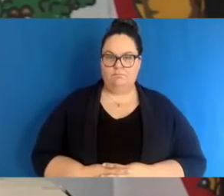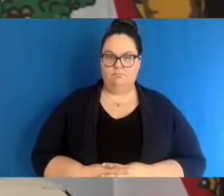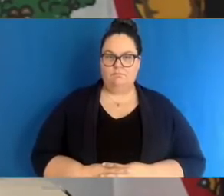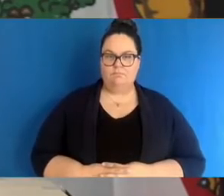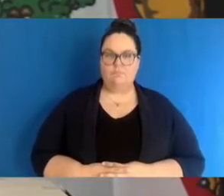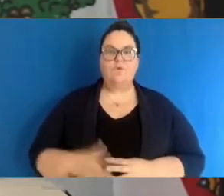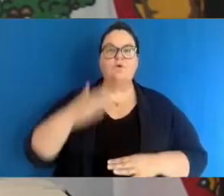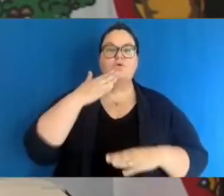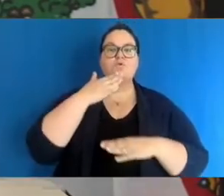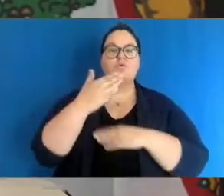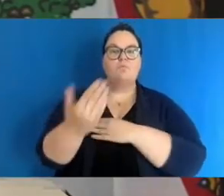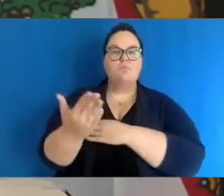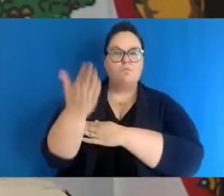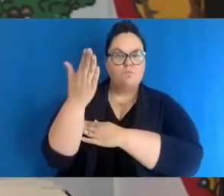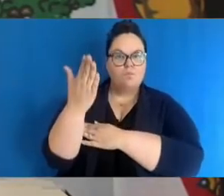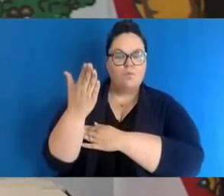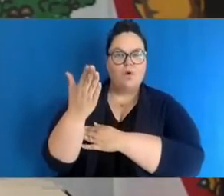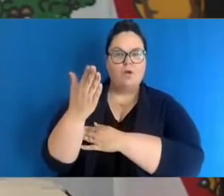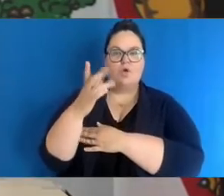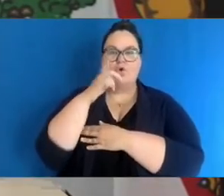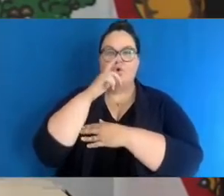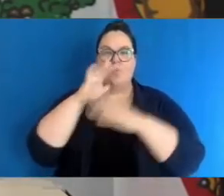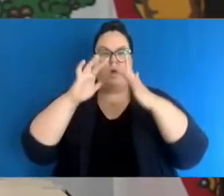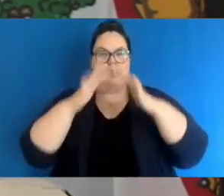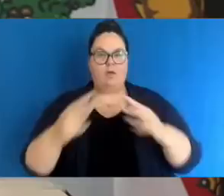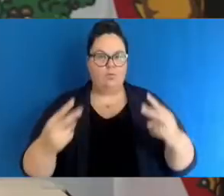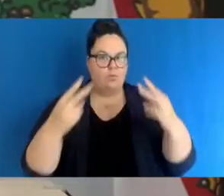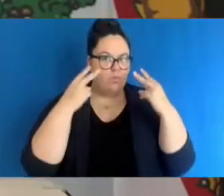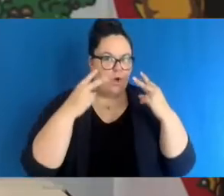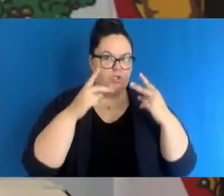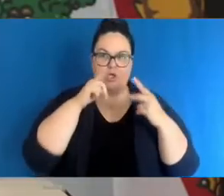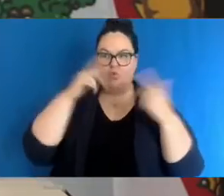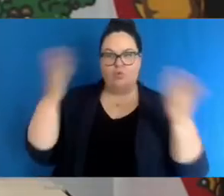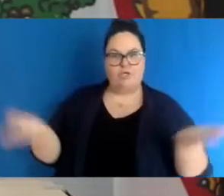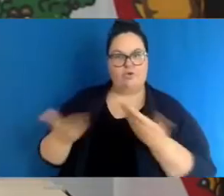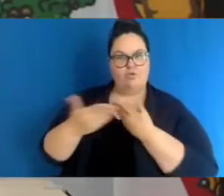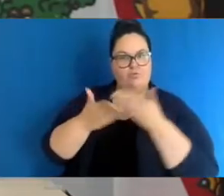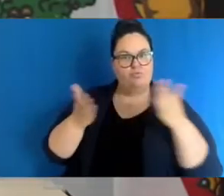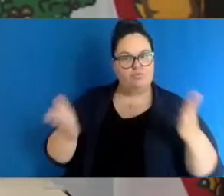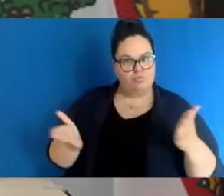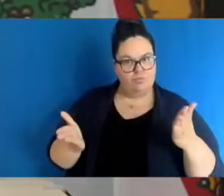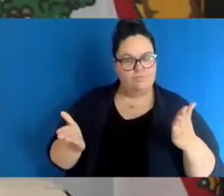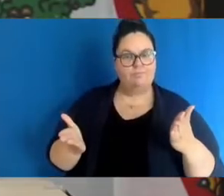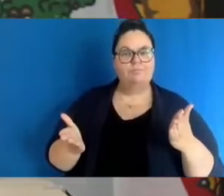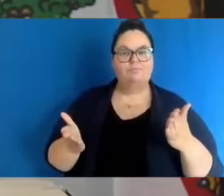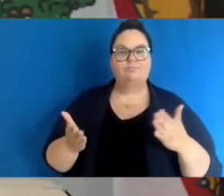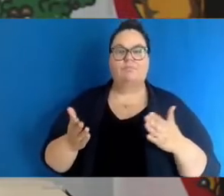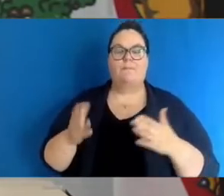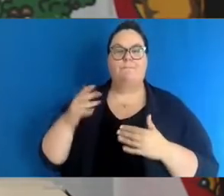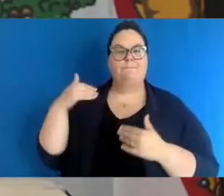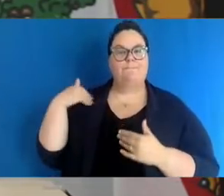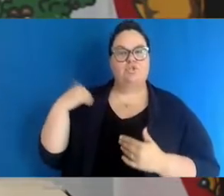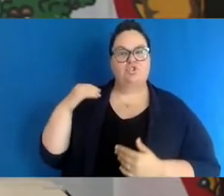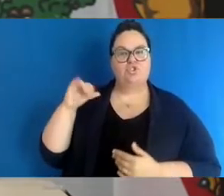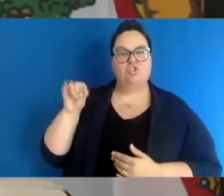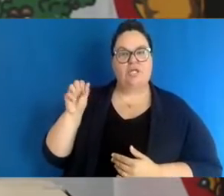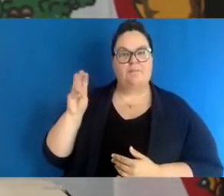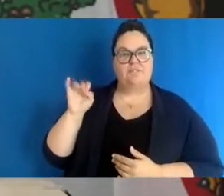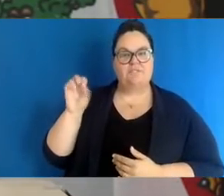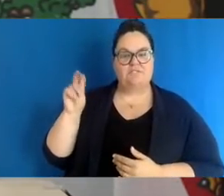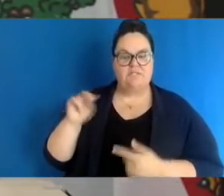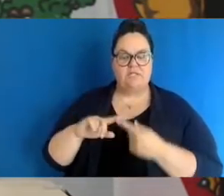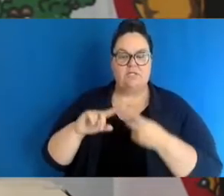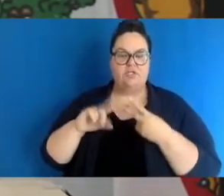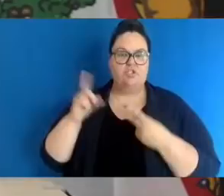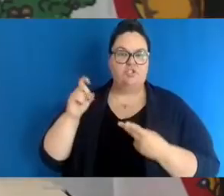Well, good morning, everyone. Those of you online and those of you with us here this morning. I have Minister Jameson and Dr. Morrison here. Dr.